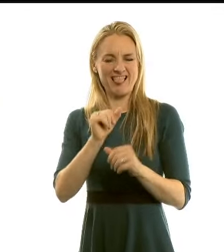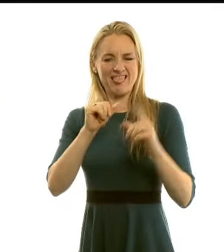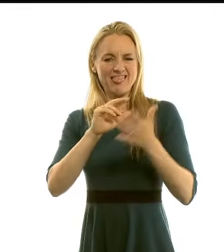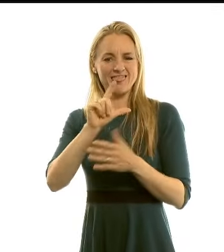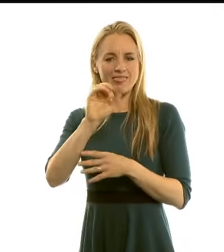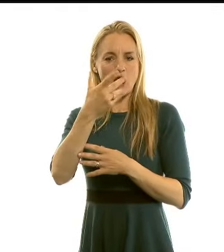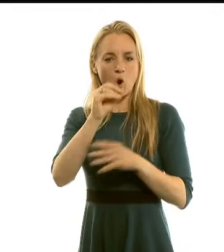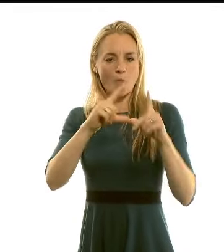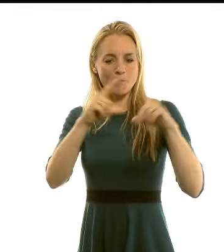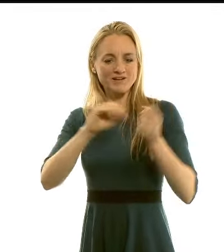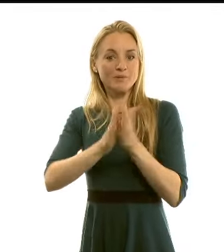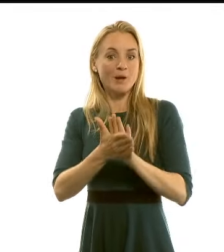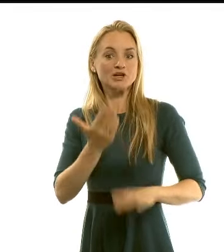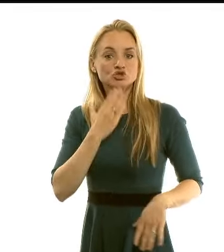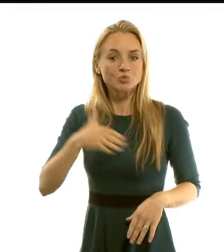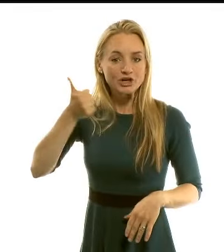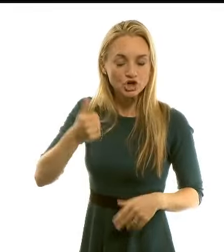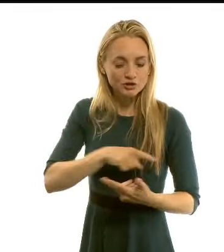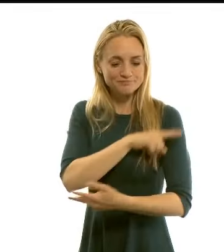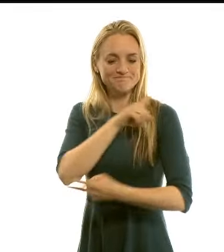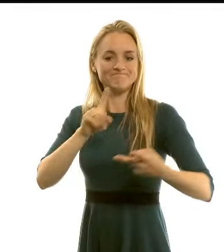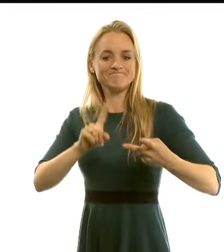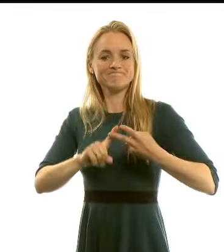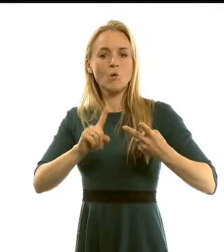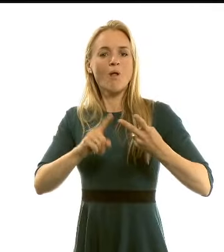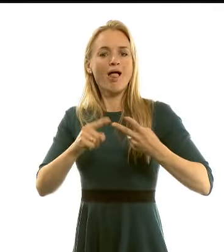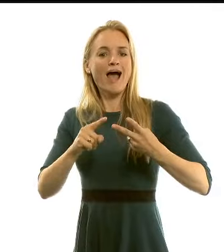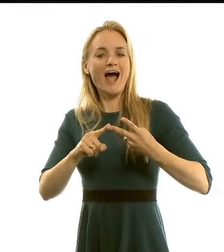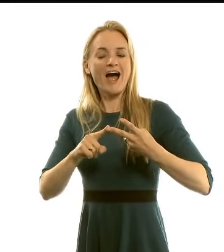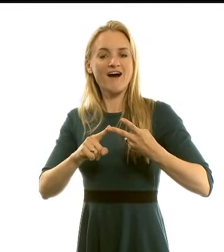News. And there's a new way to perk up uninteresting sleeves.